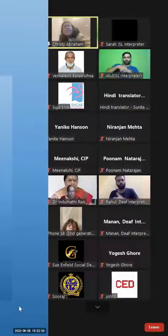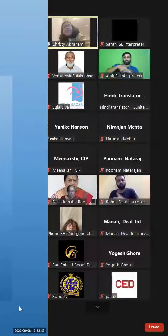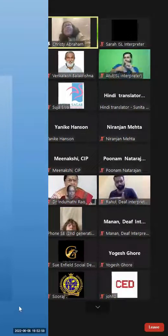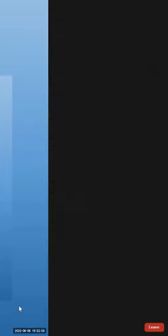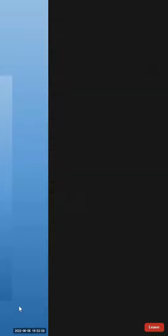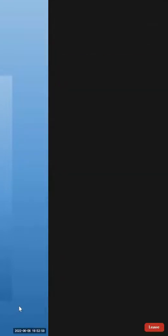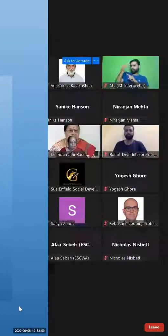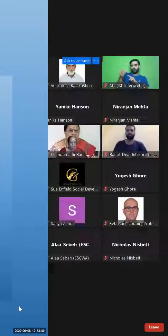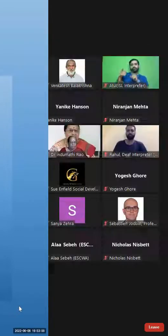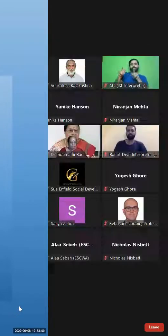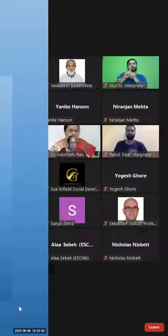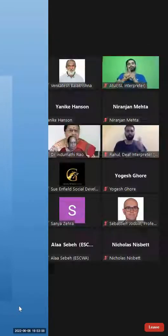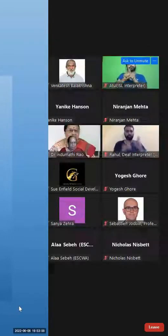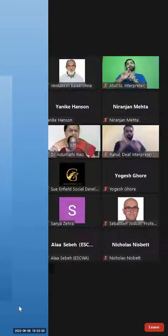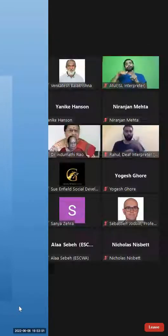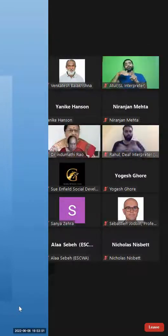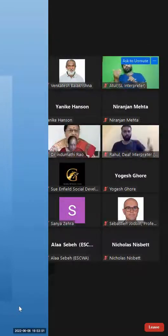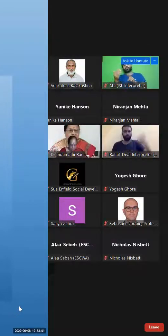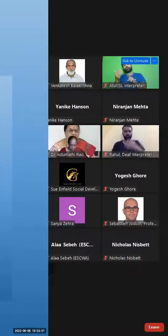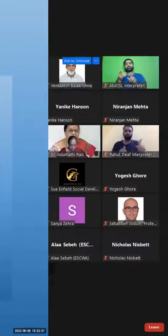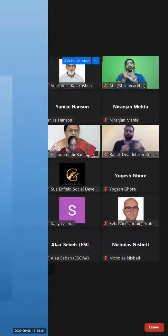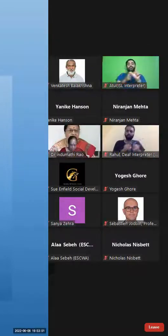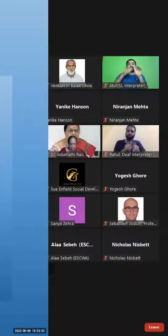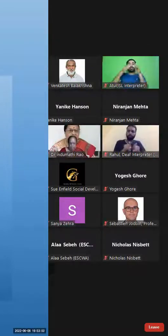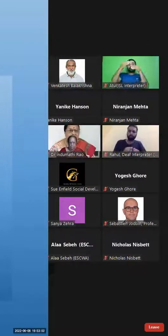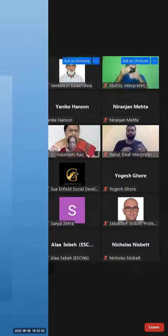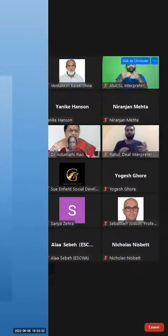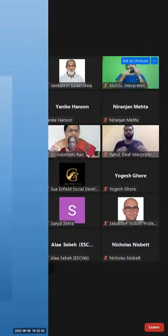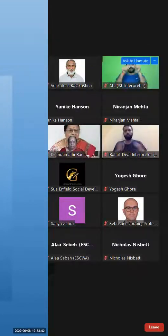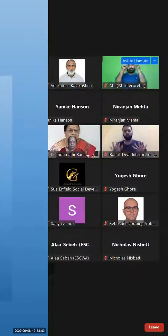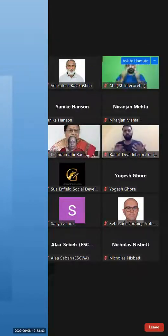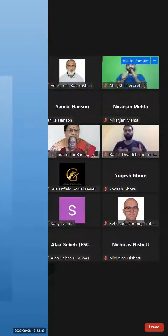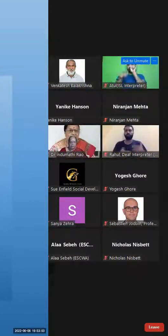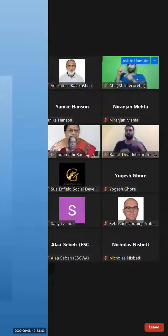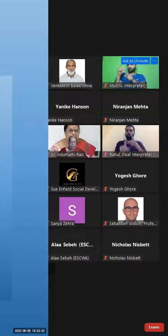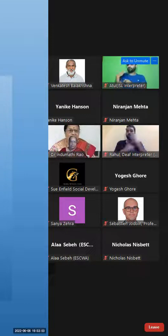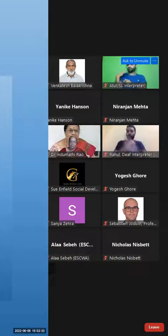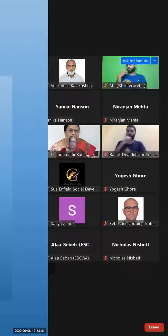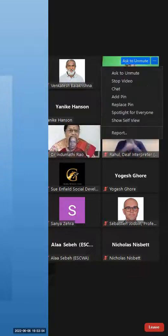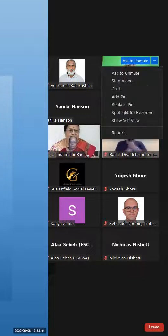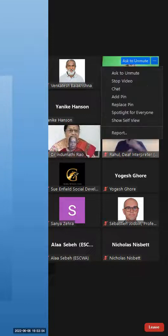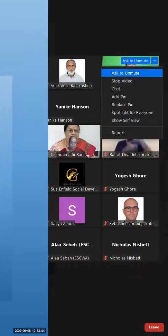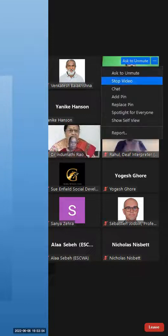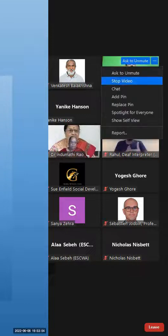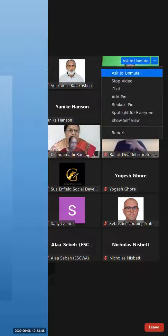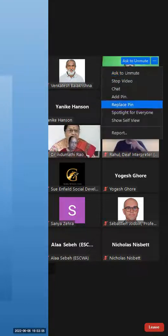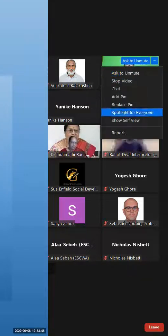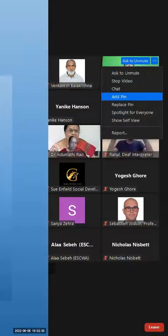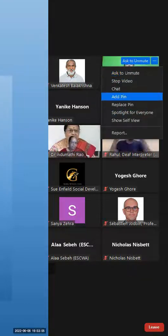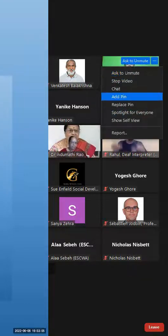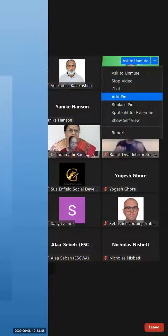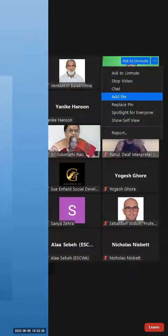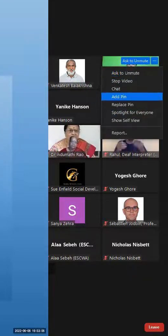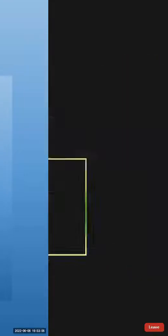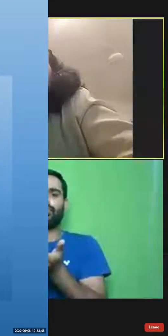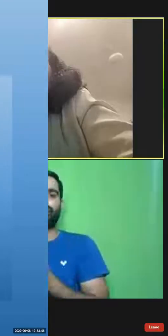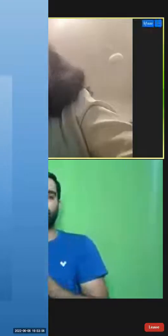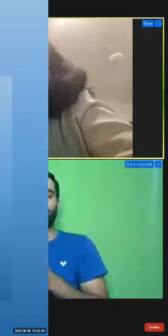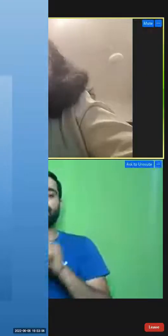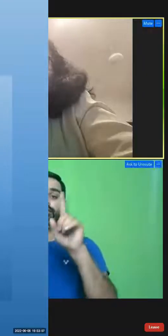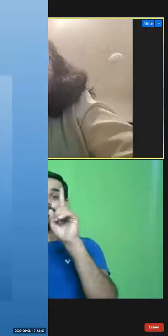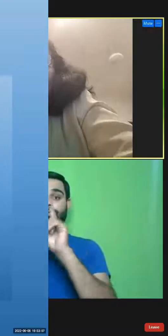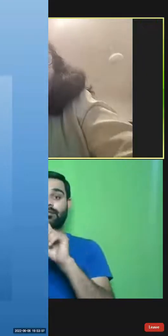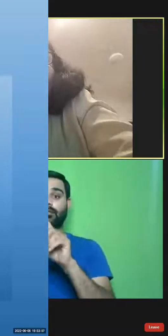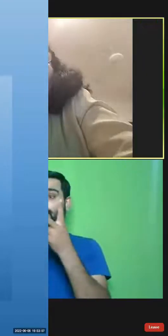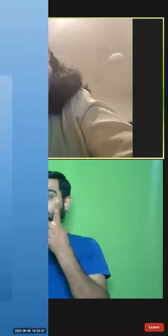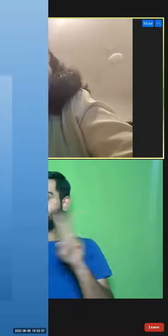as well as in the annual reports. People were raising the issue of lack of data in countries. Impact on